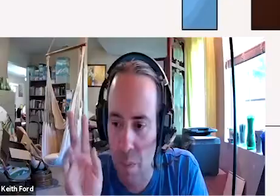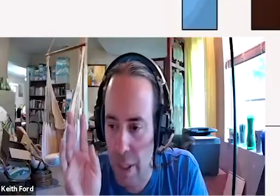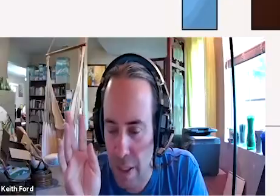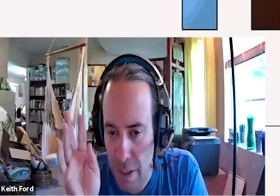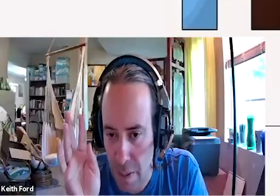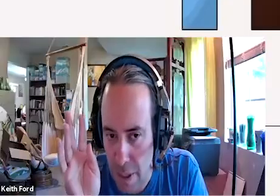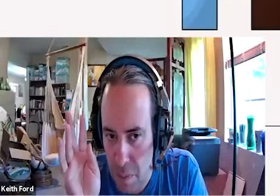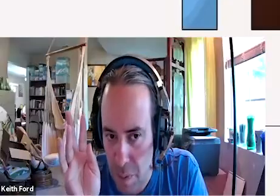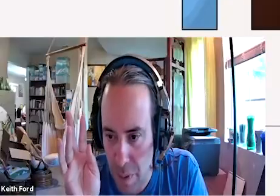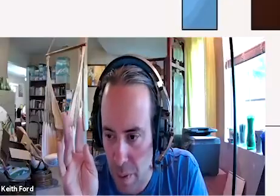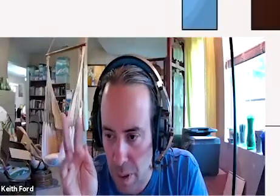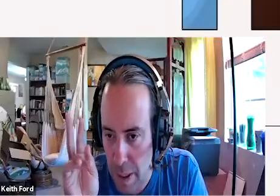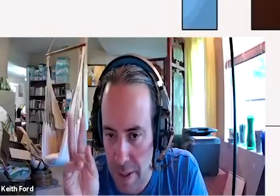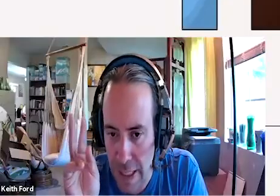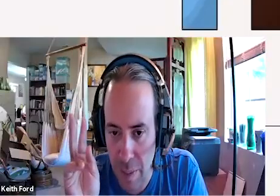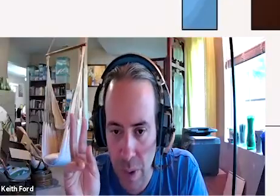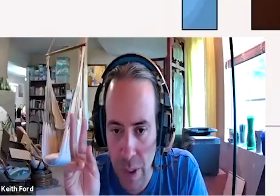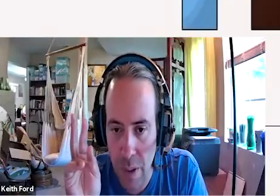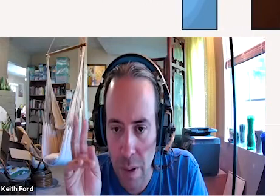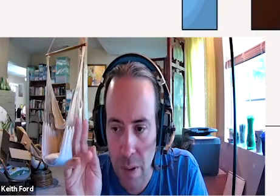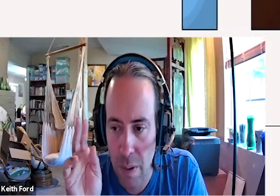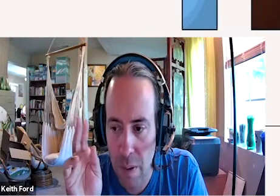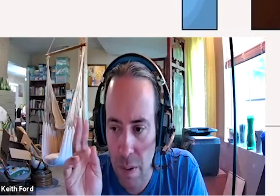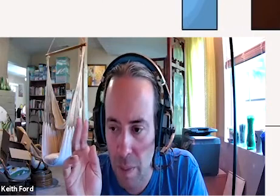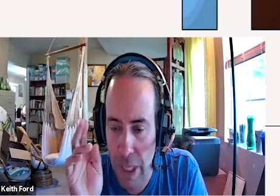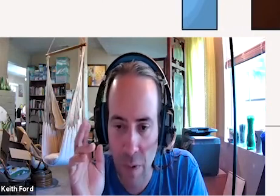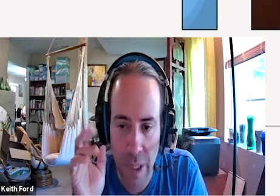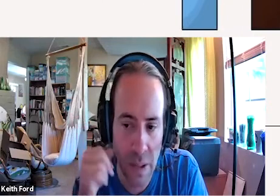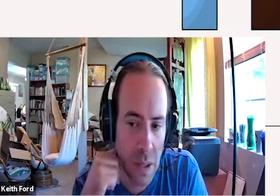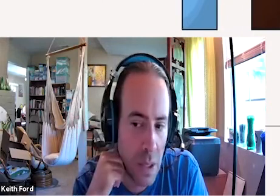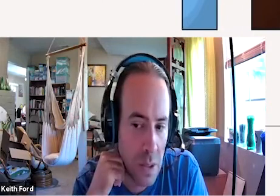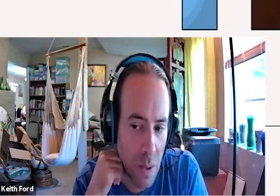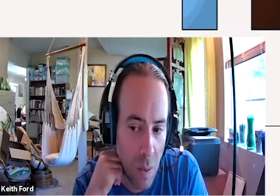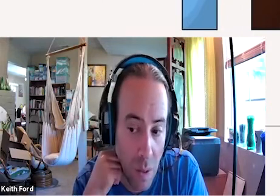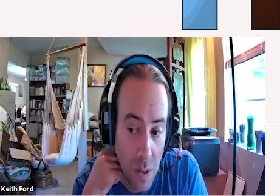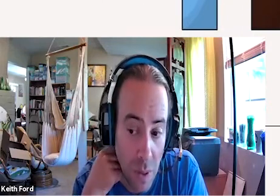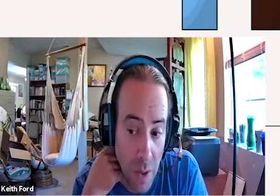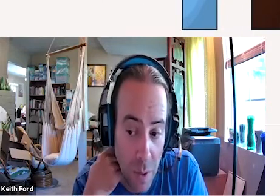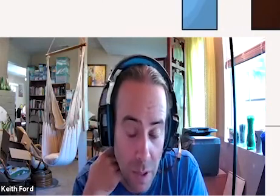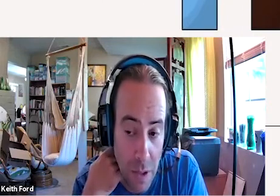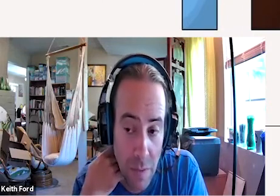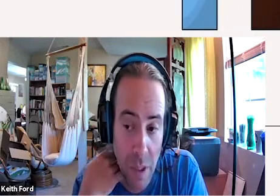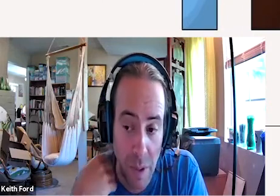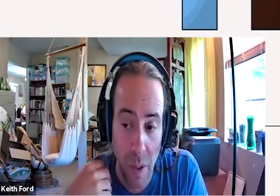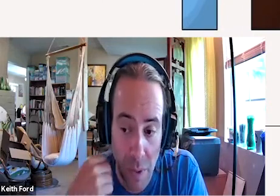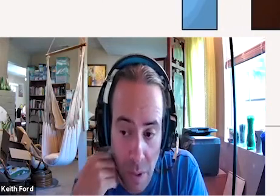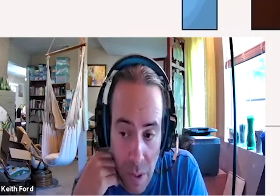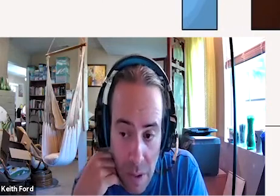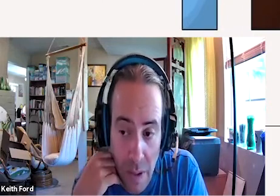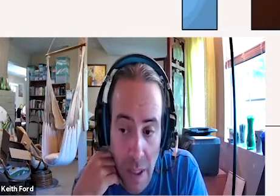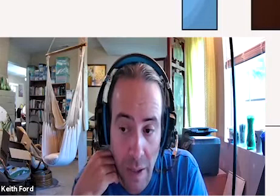Okay. Leah, could I yeah. speak really quickly to that second point? Sure. The pay for meetings. So there are also other professional